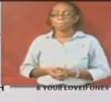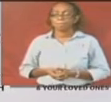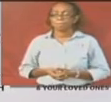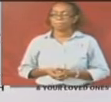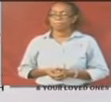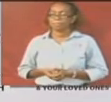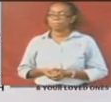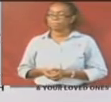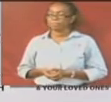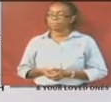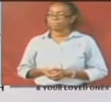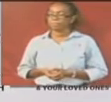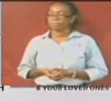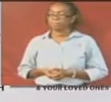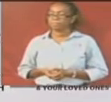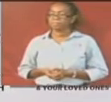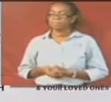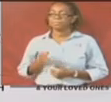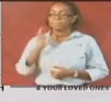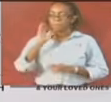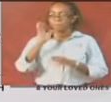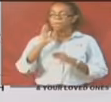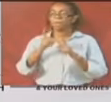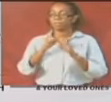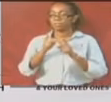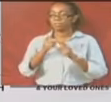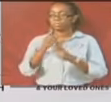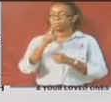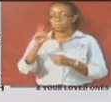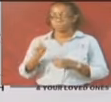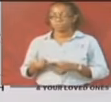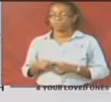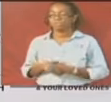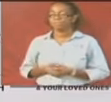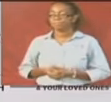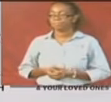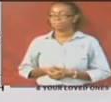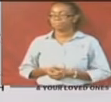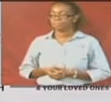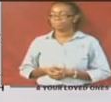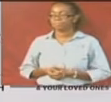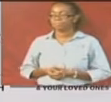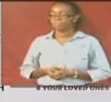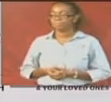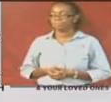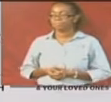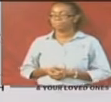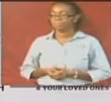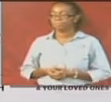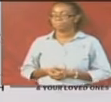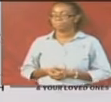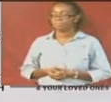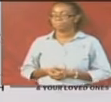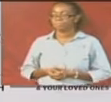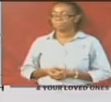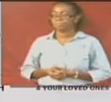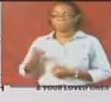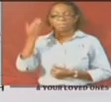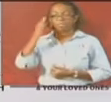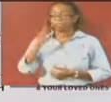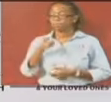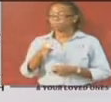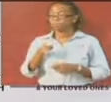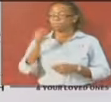both questions. Now, with regard to the calculation done, I'm not sure if you remember, but what we